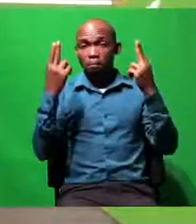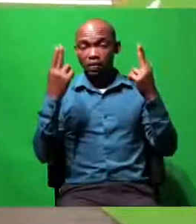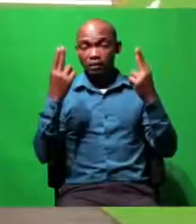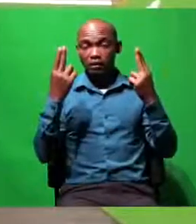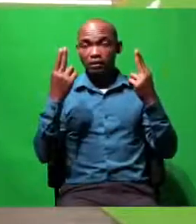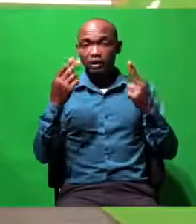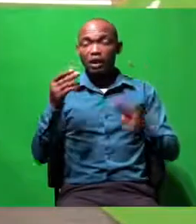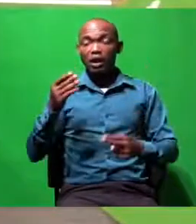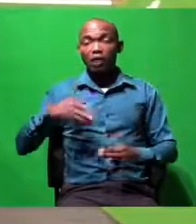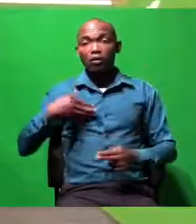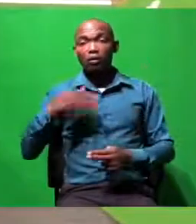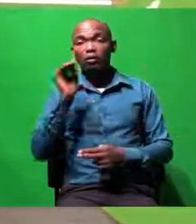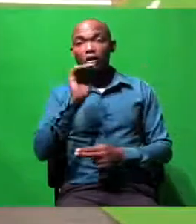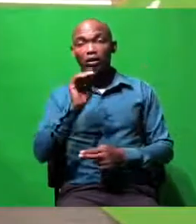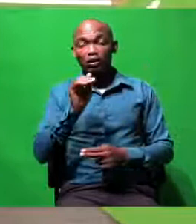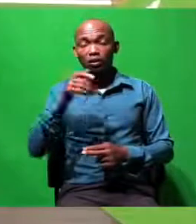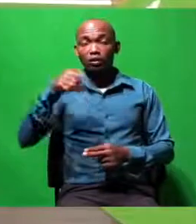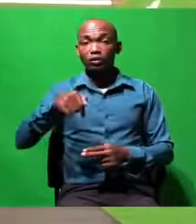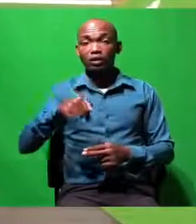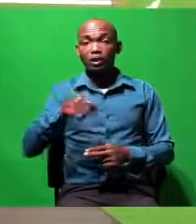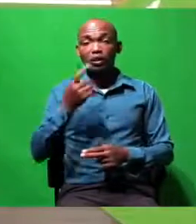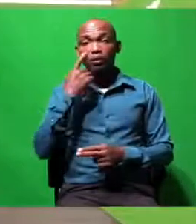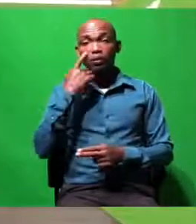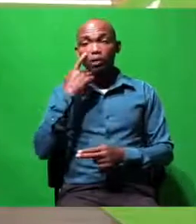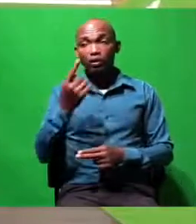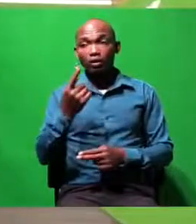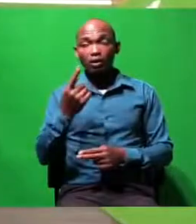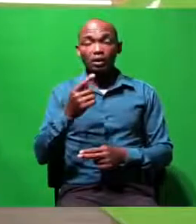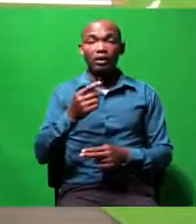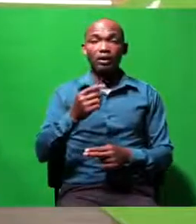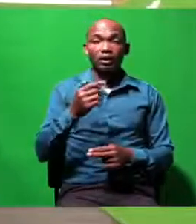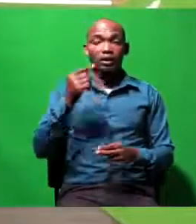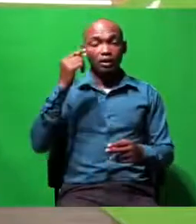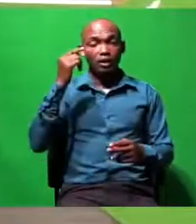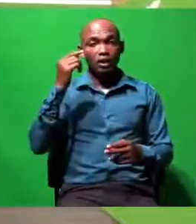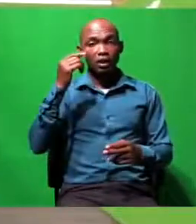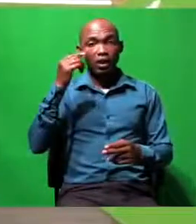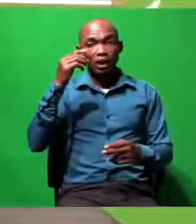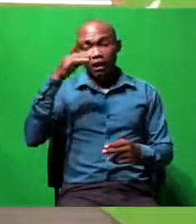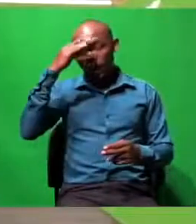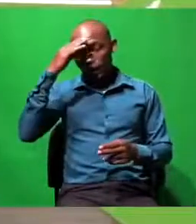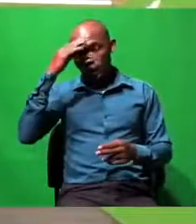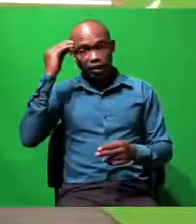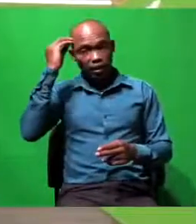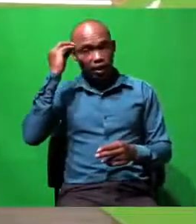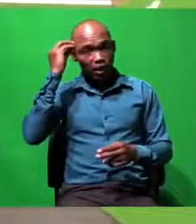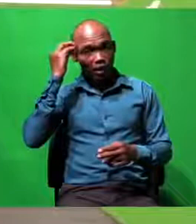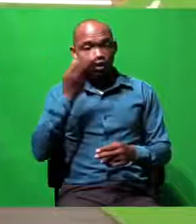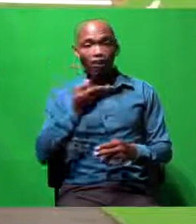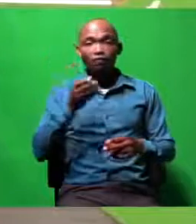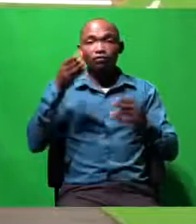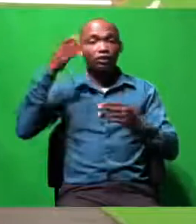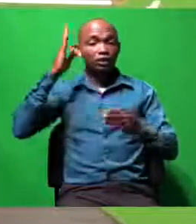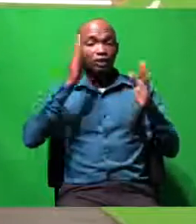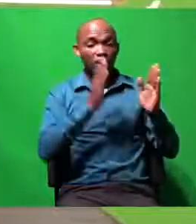want to tell you that today we are just looking the idea or the concept of the central